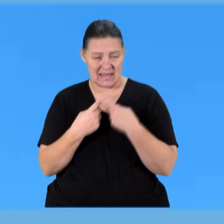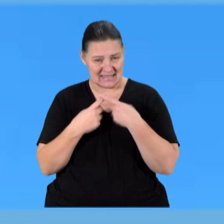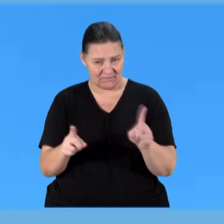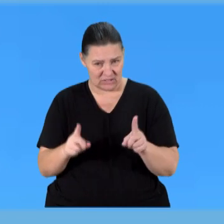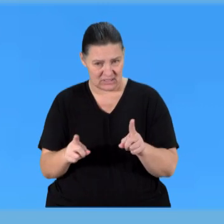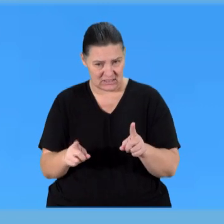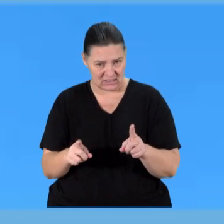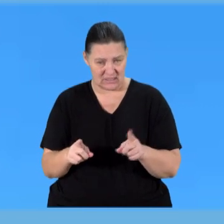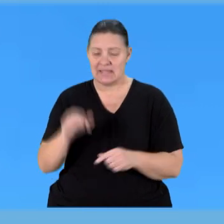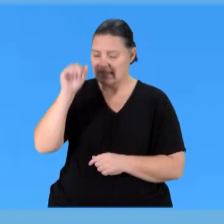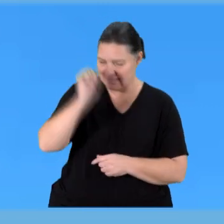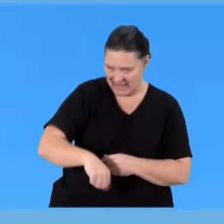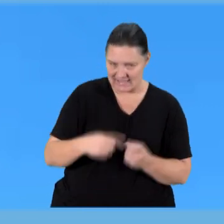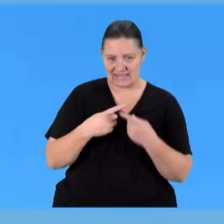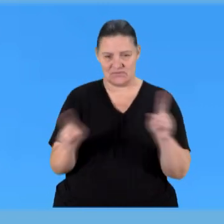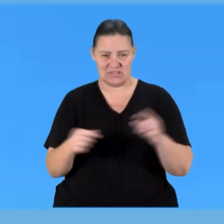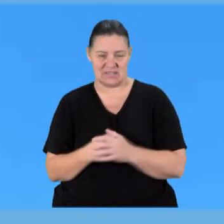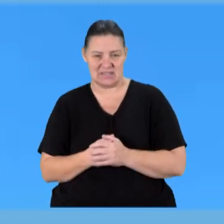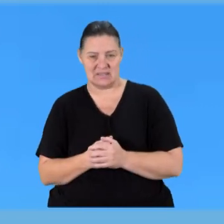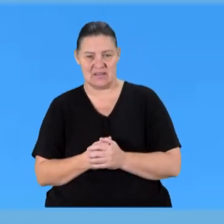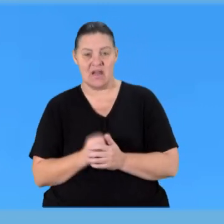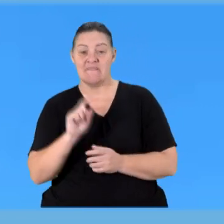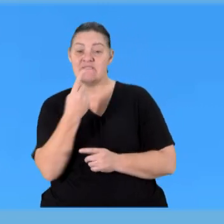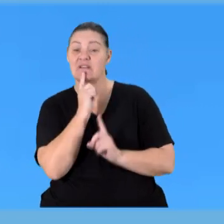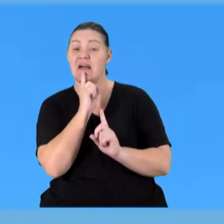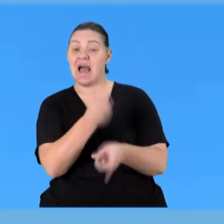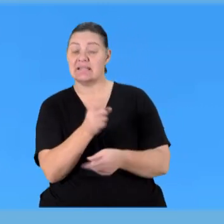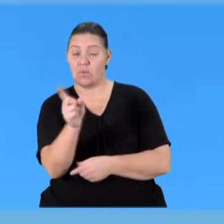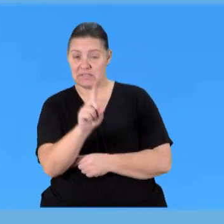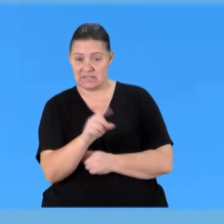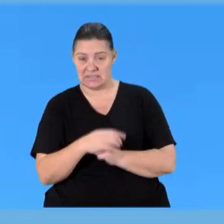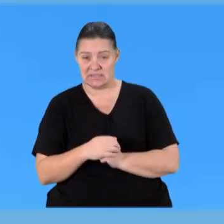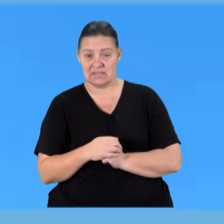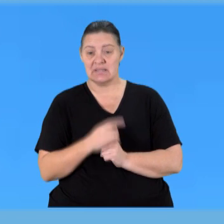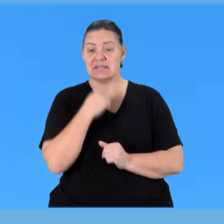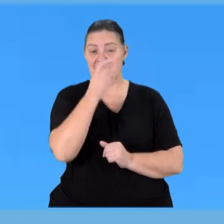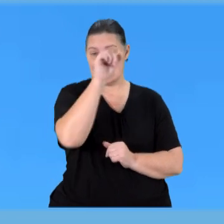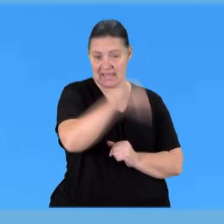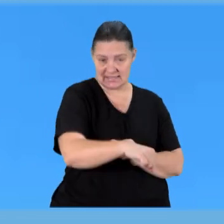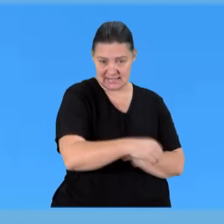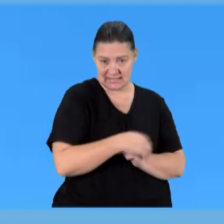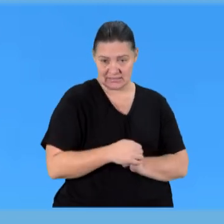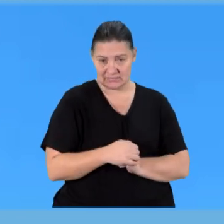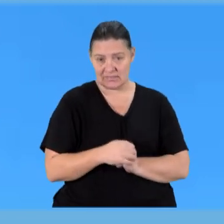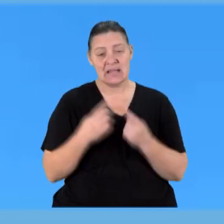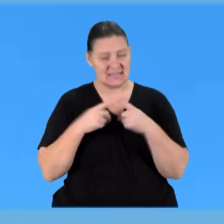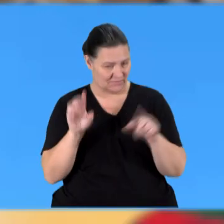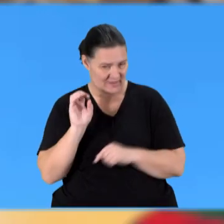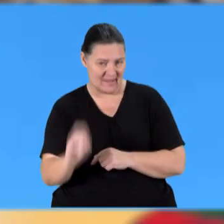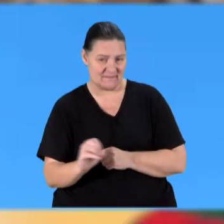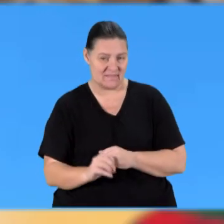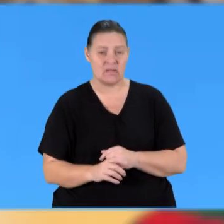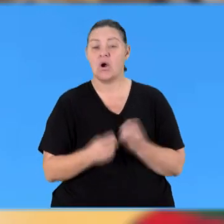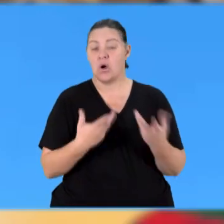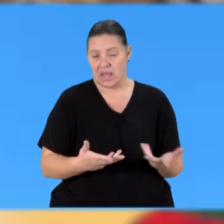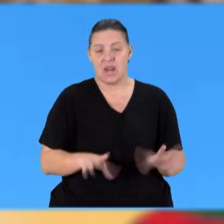explain. Is there a difference? Yes, there is a difference. So the first answer, to answer the question, we say yes. Yes, there is